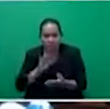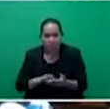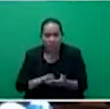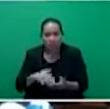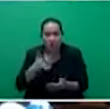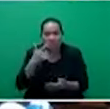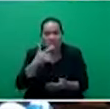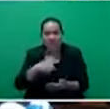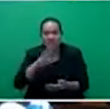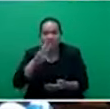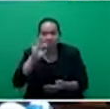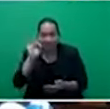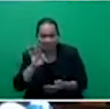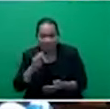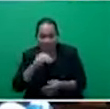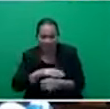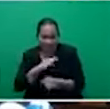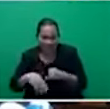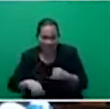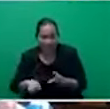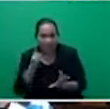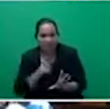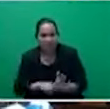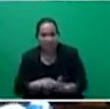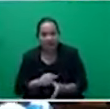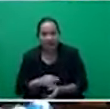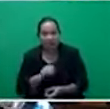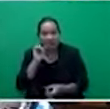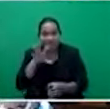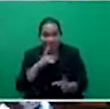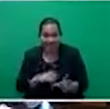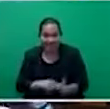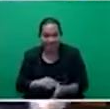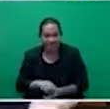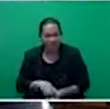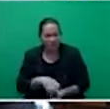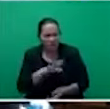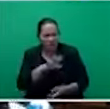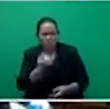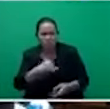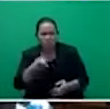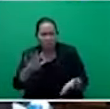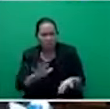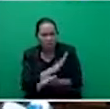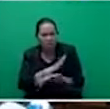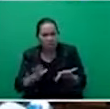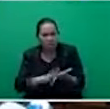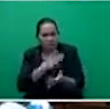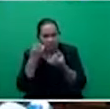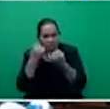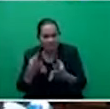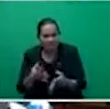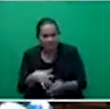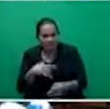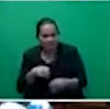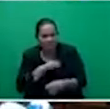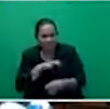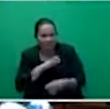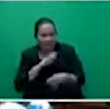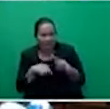by the end of this decade. Mr. Speaker, sir, there has been so much misinformation and fear-mongering about the opposition on the debt issue. And